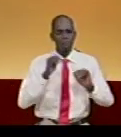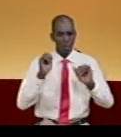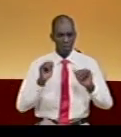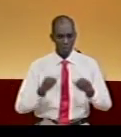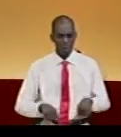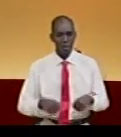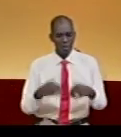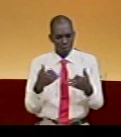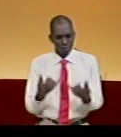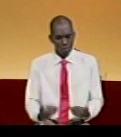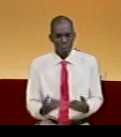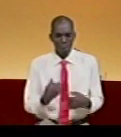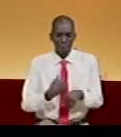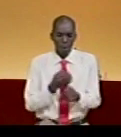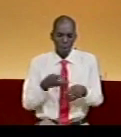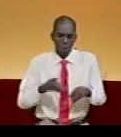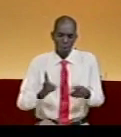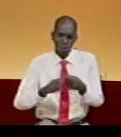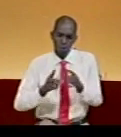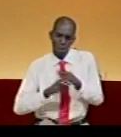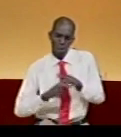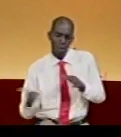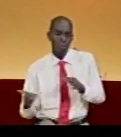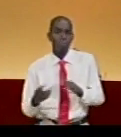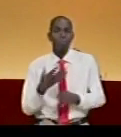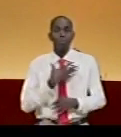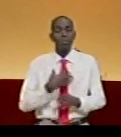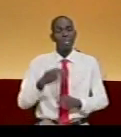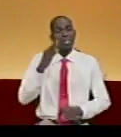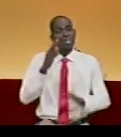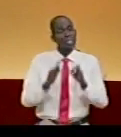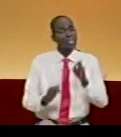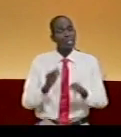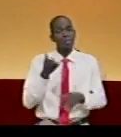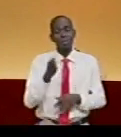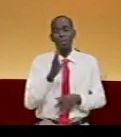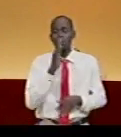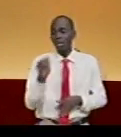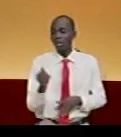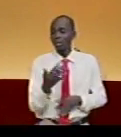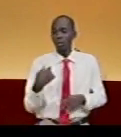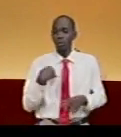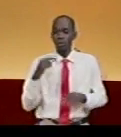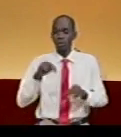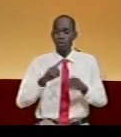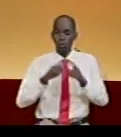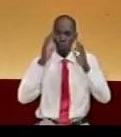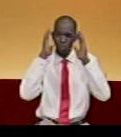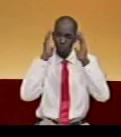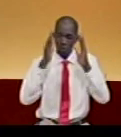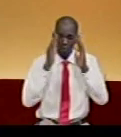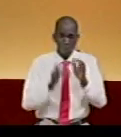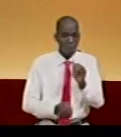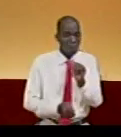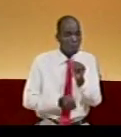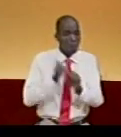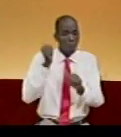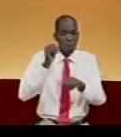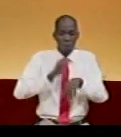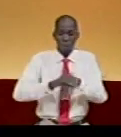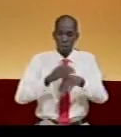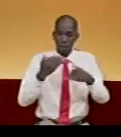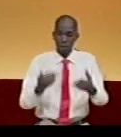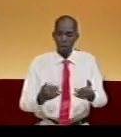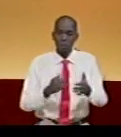way to escape. And if there is anything we need to give priority to, it is this